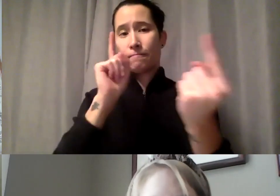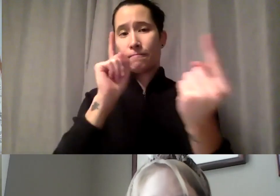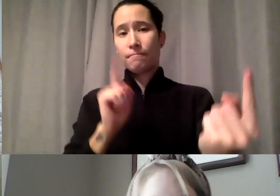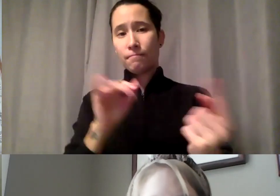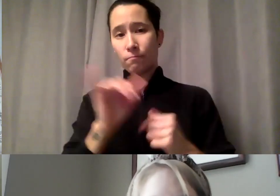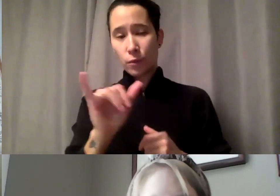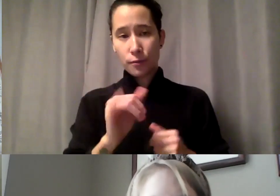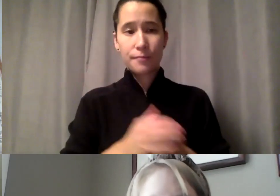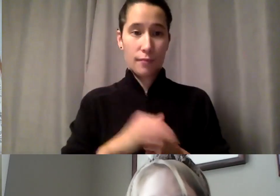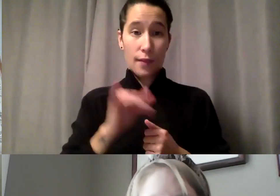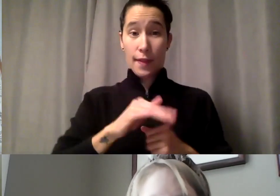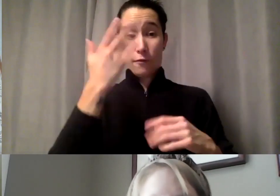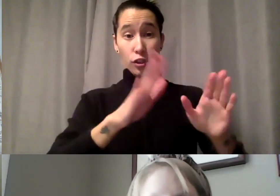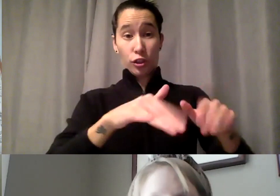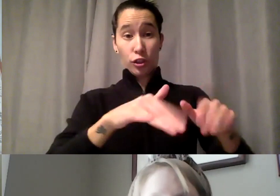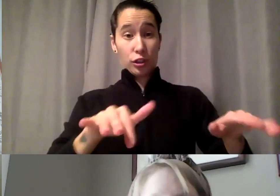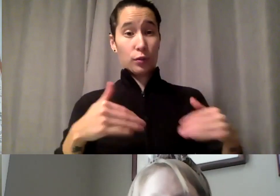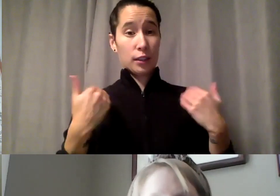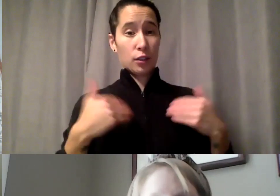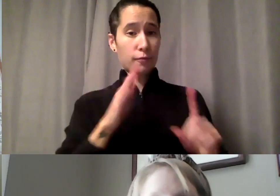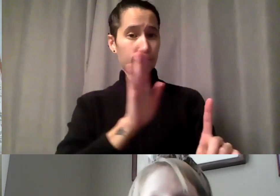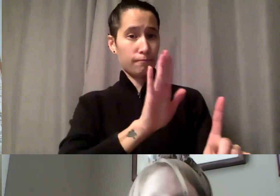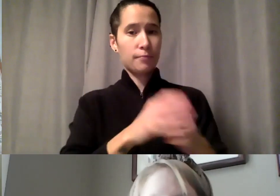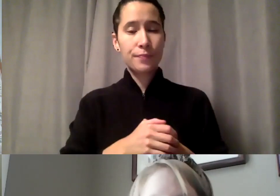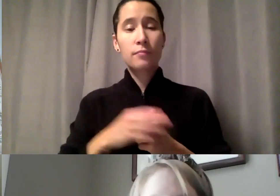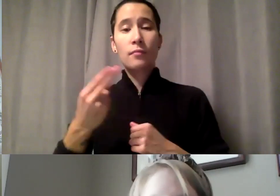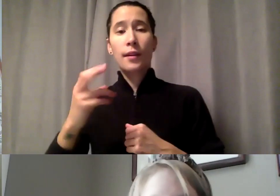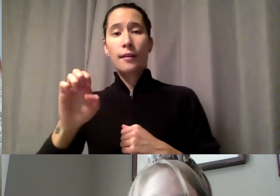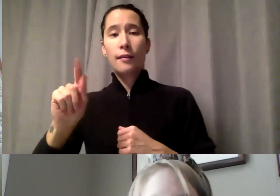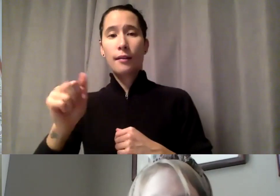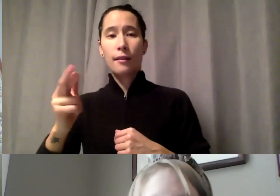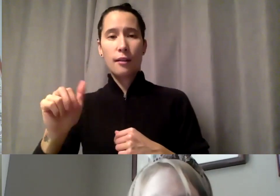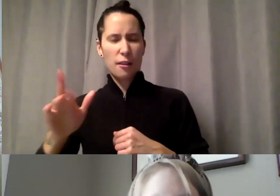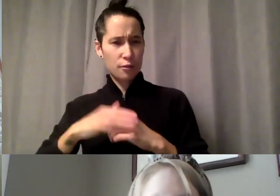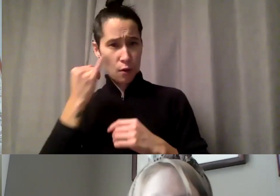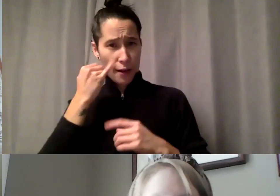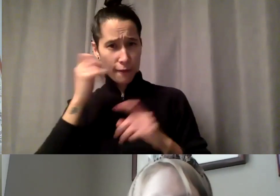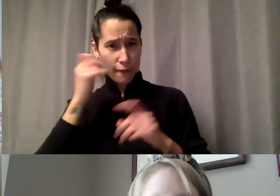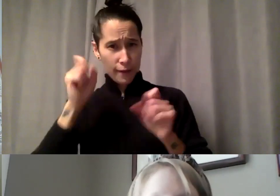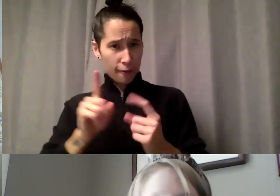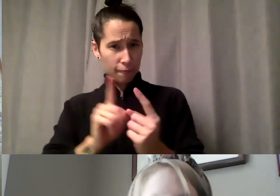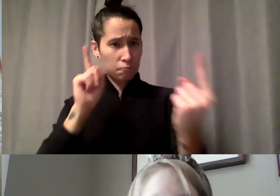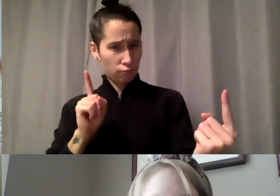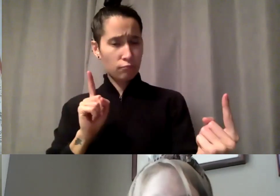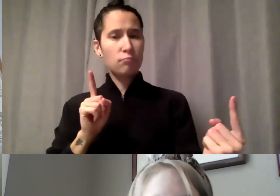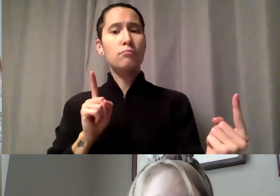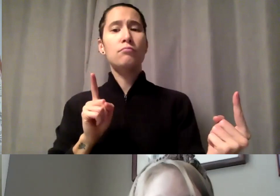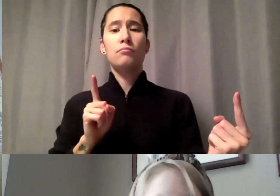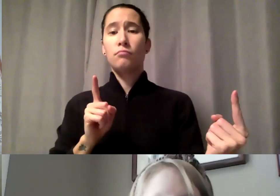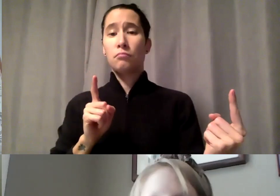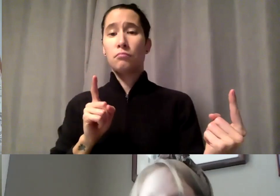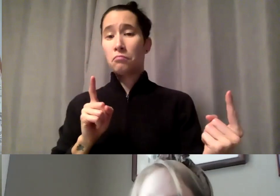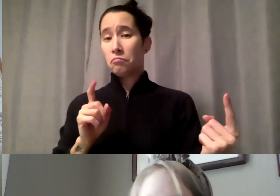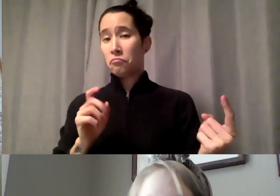for children and youth. Okay. So Jared, if you're able to maintain distance, could you have